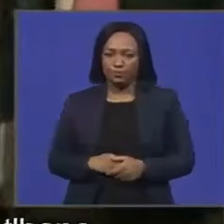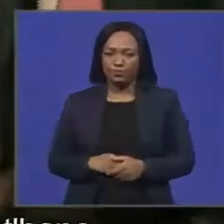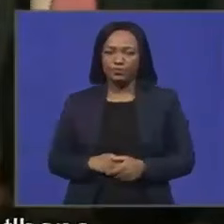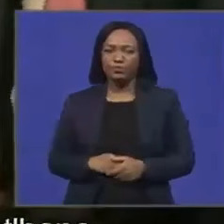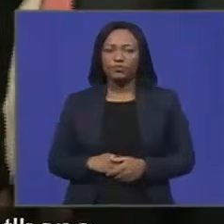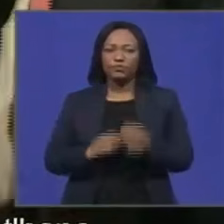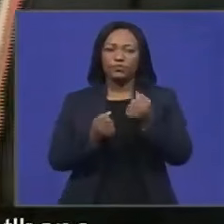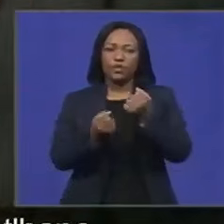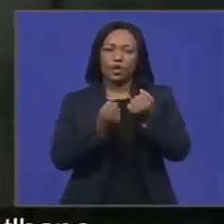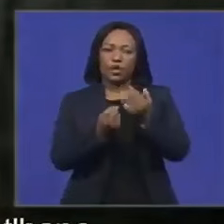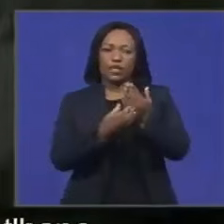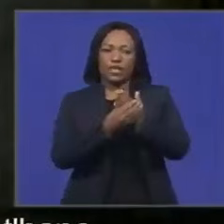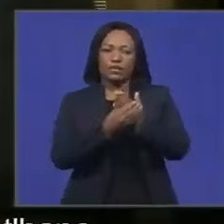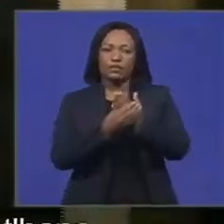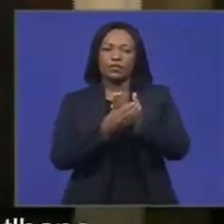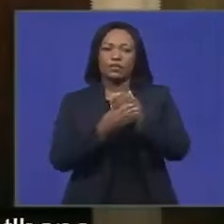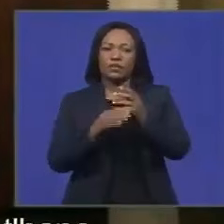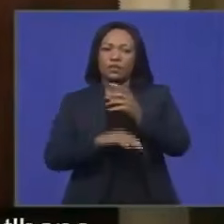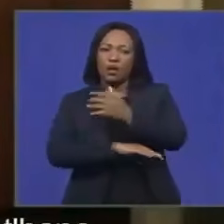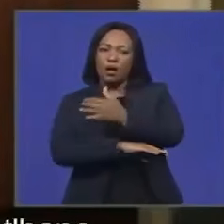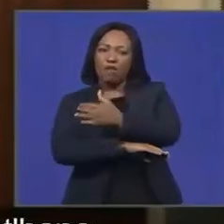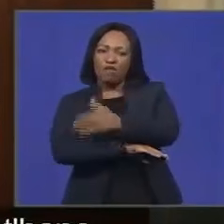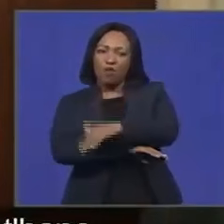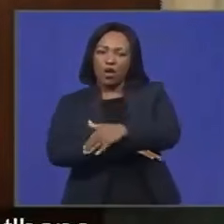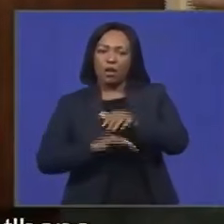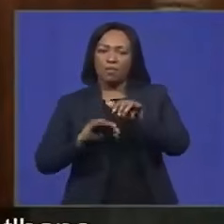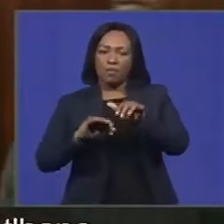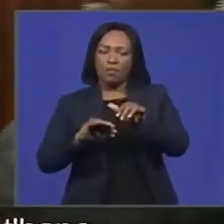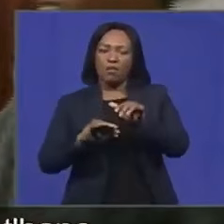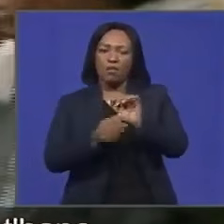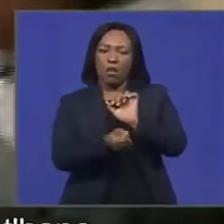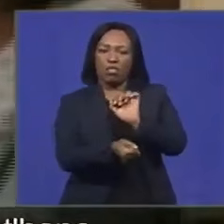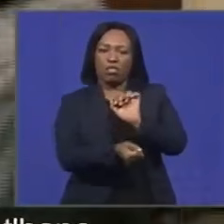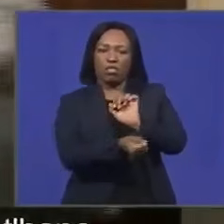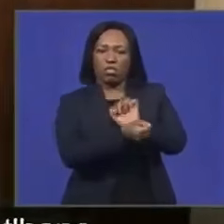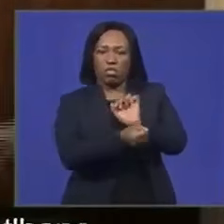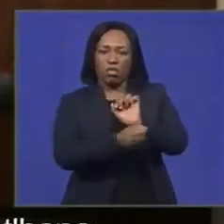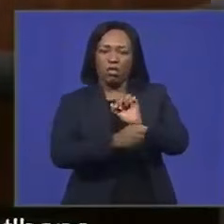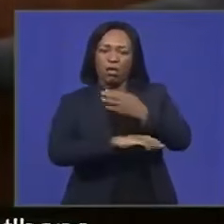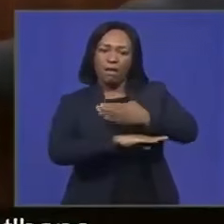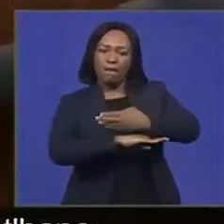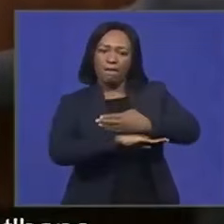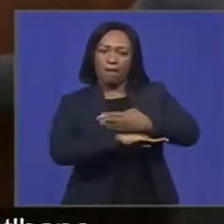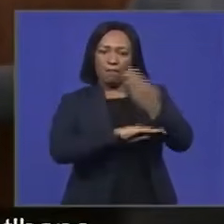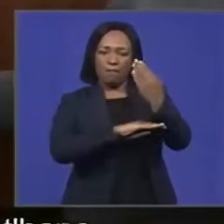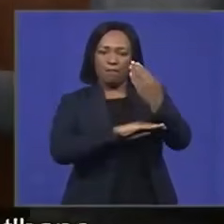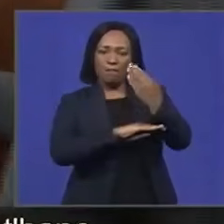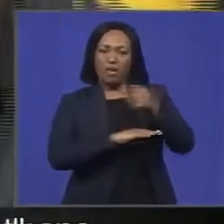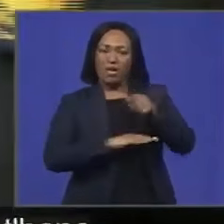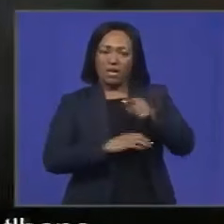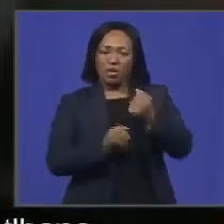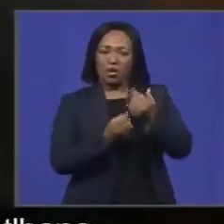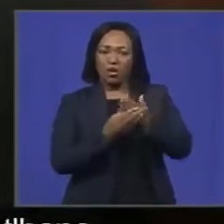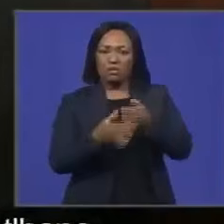Kgetsi kgatlhanong le baditšhaba ba ba fitlhetsweng ka mokoa wa diritibatsi kwa molelwaneng wa Beta Bridge e buseditswe kwa